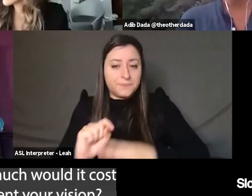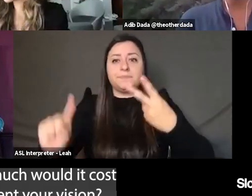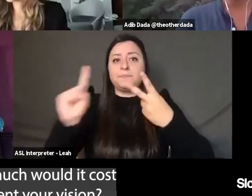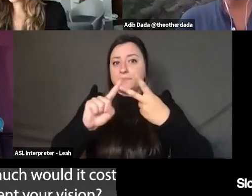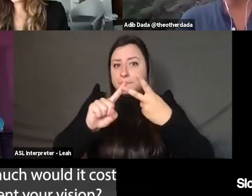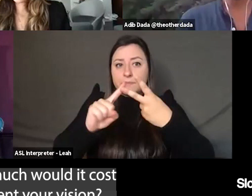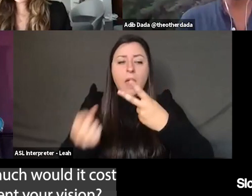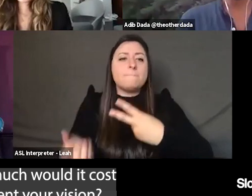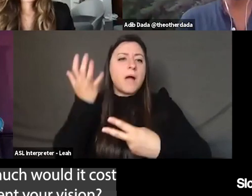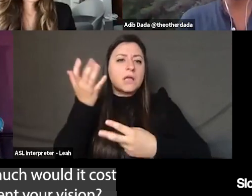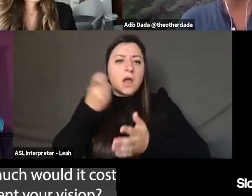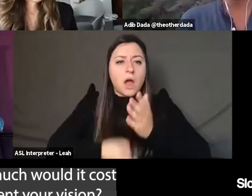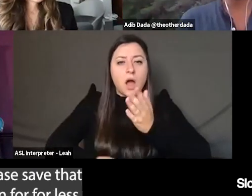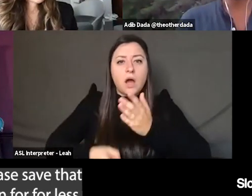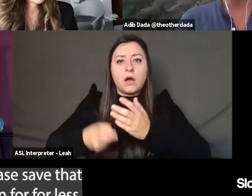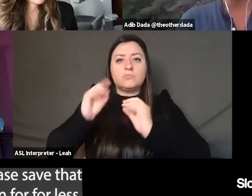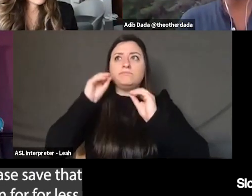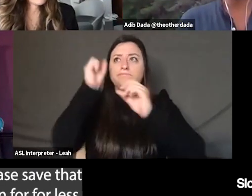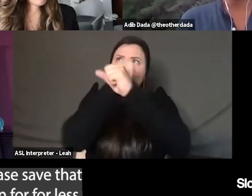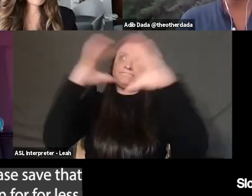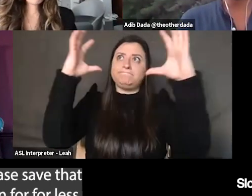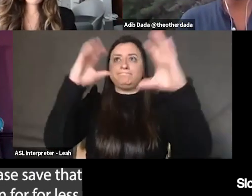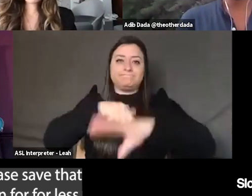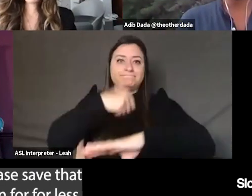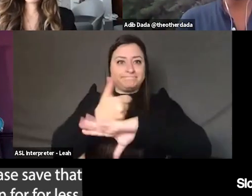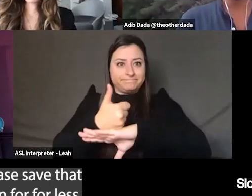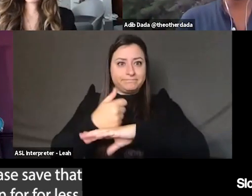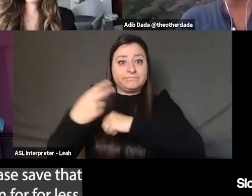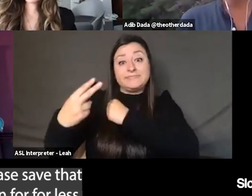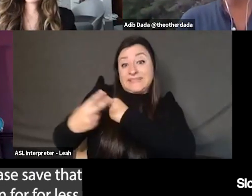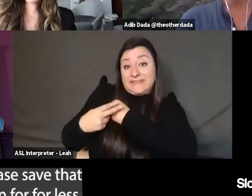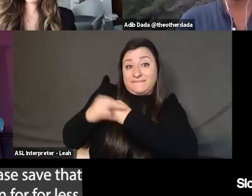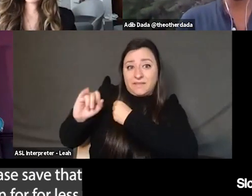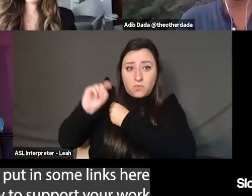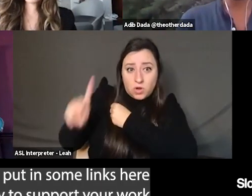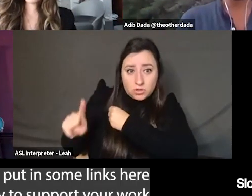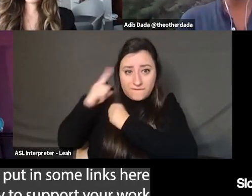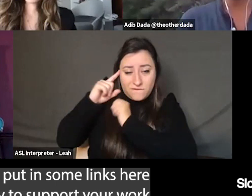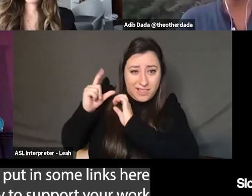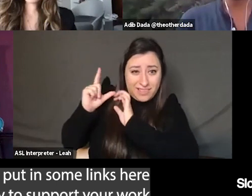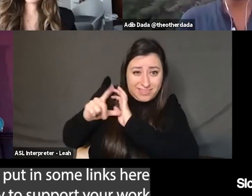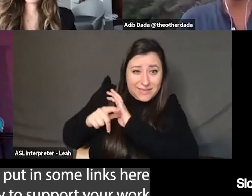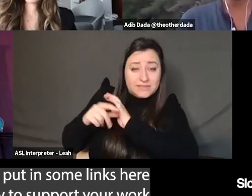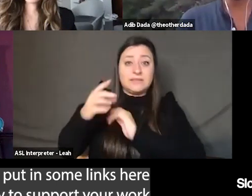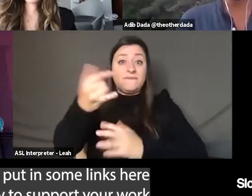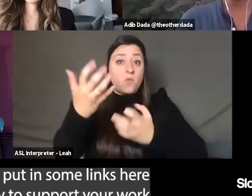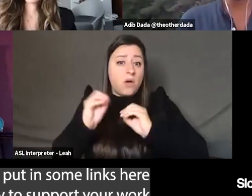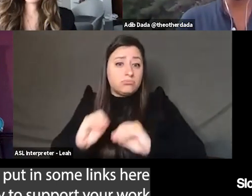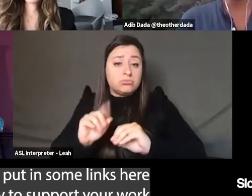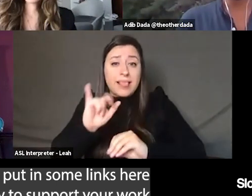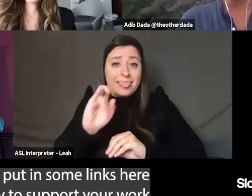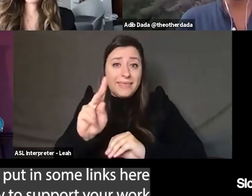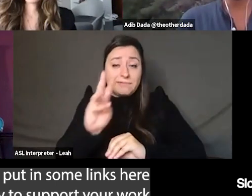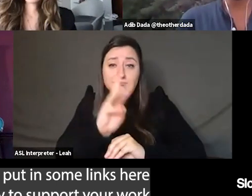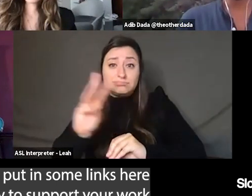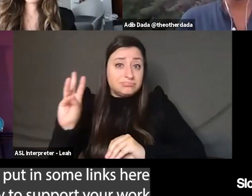much would it cost to implement your vision? And please save that question for last. And if you want to put in some links here for